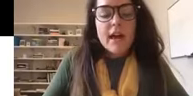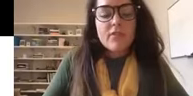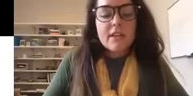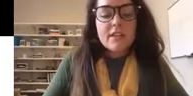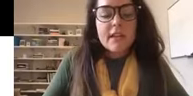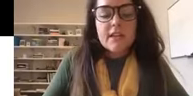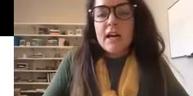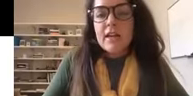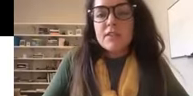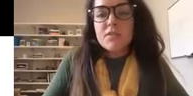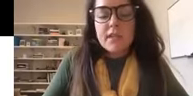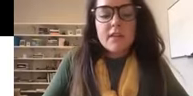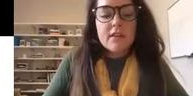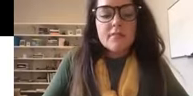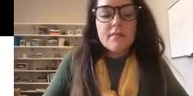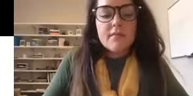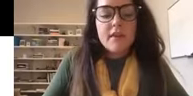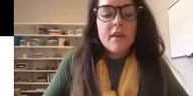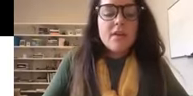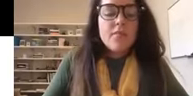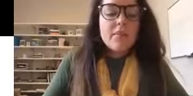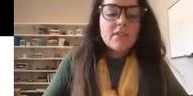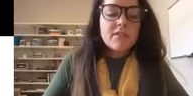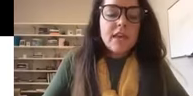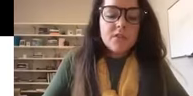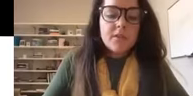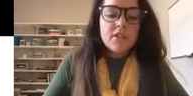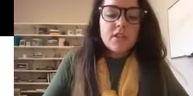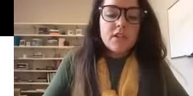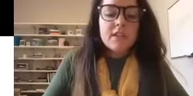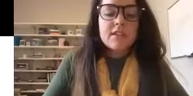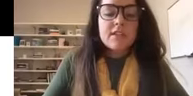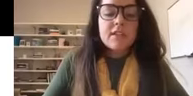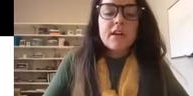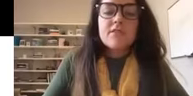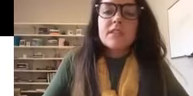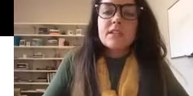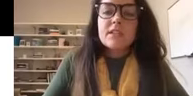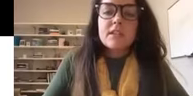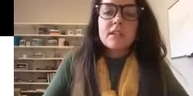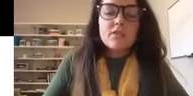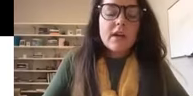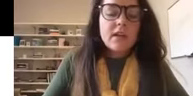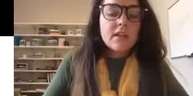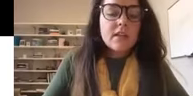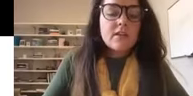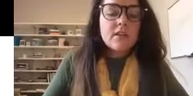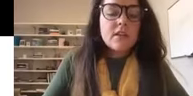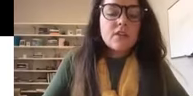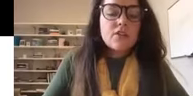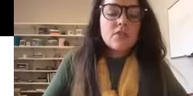on Africa's second highest peak. The members of the expedition consisted of 66